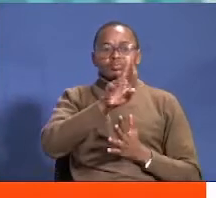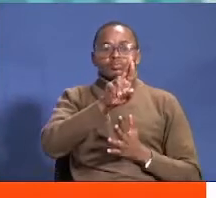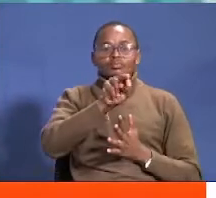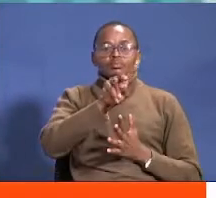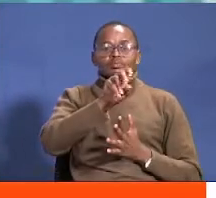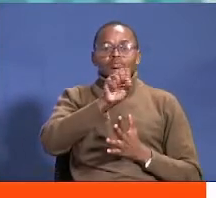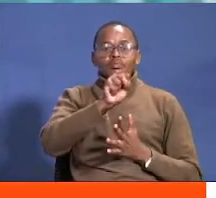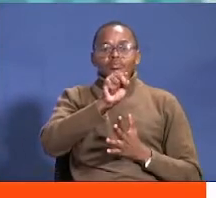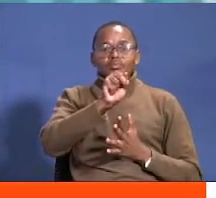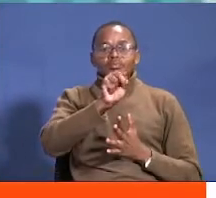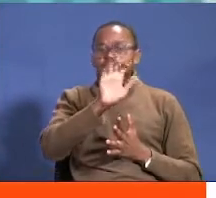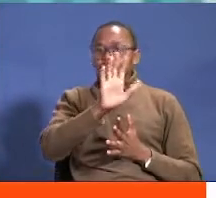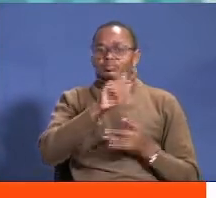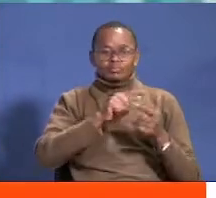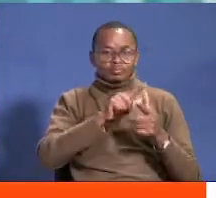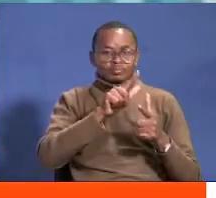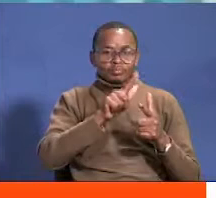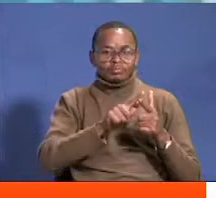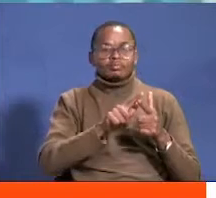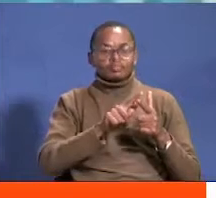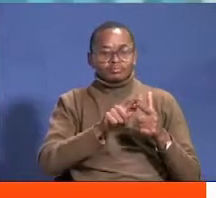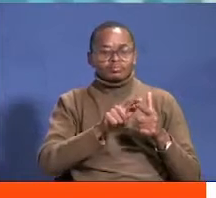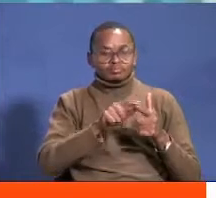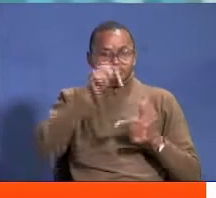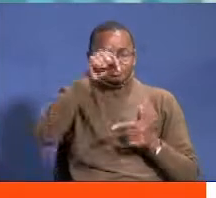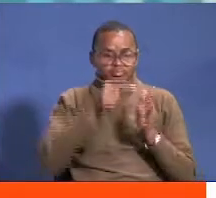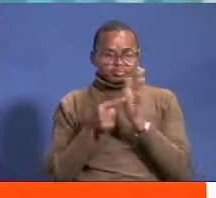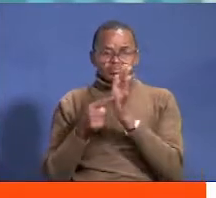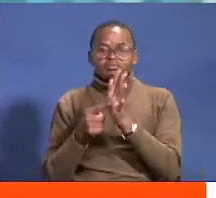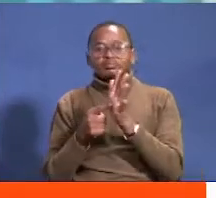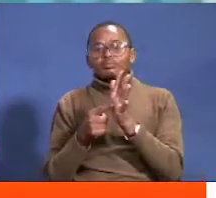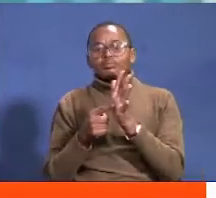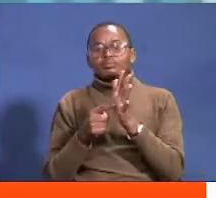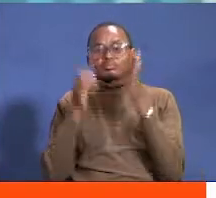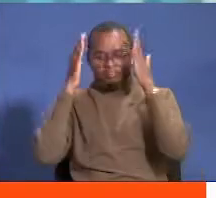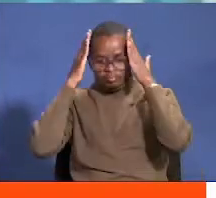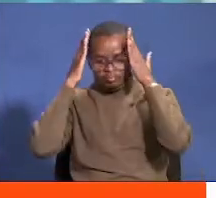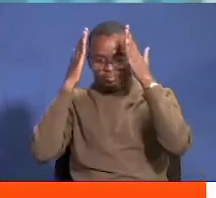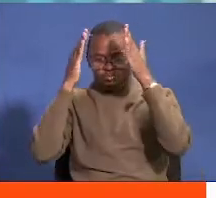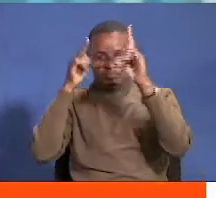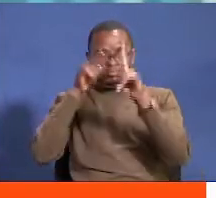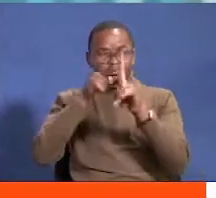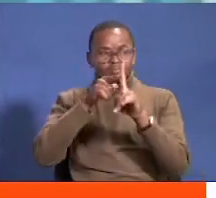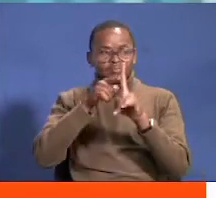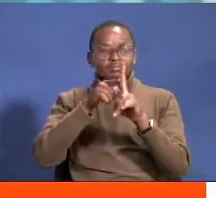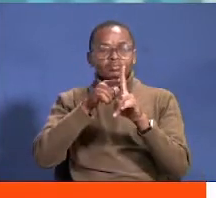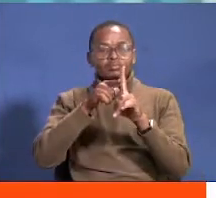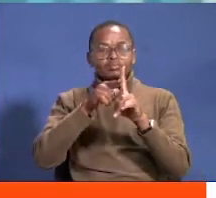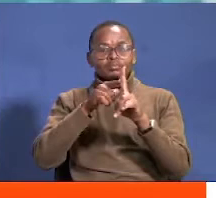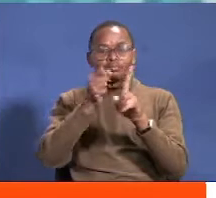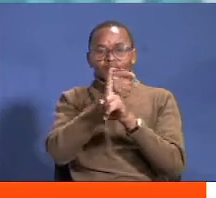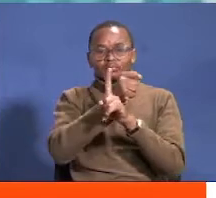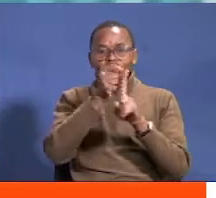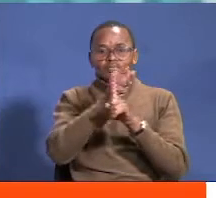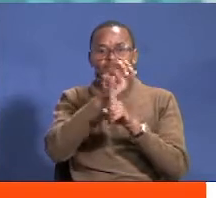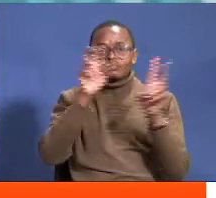we can't say that the fund is enough, but then at least they must show their commitment towards tackling this